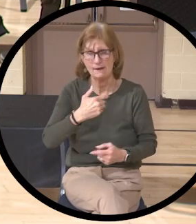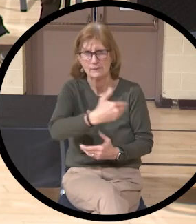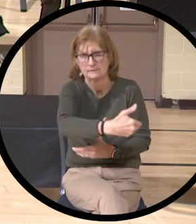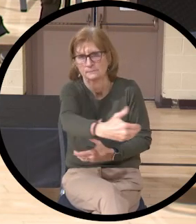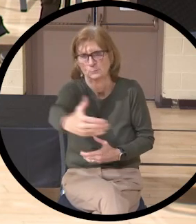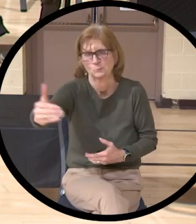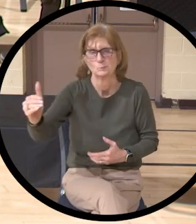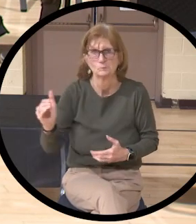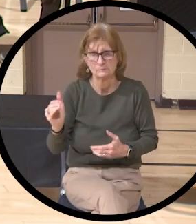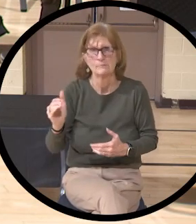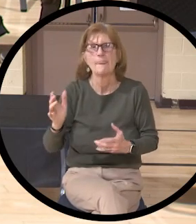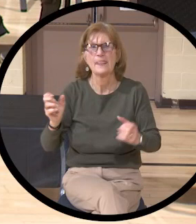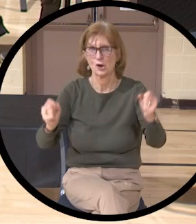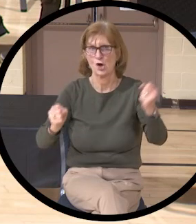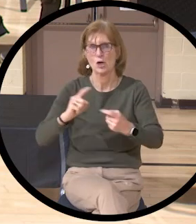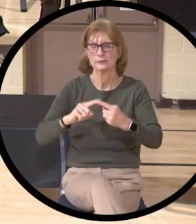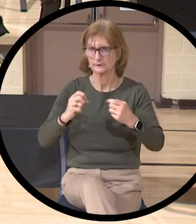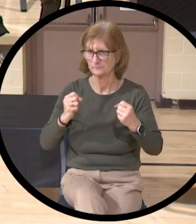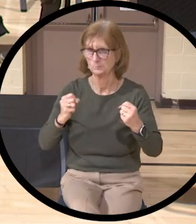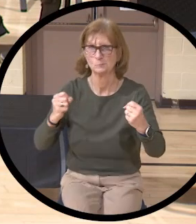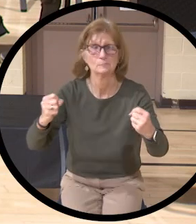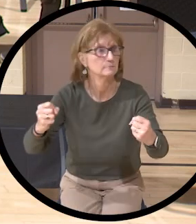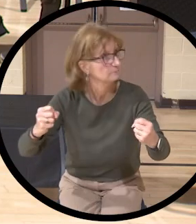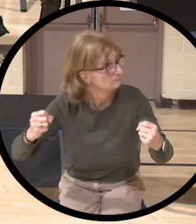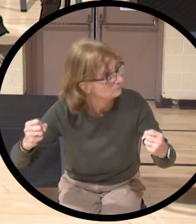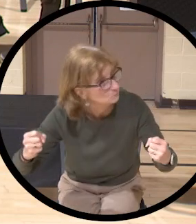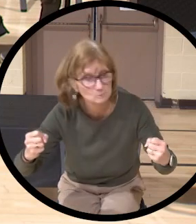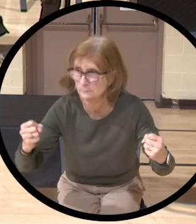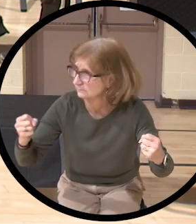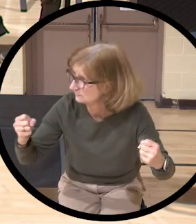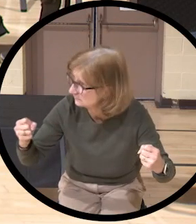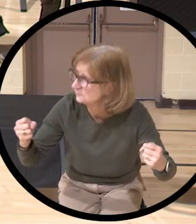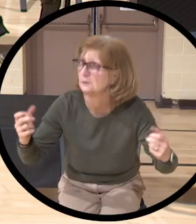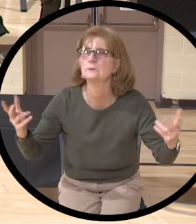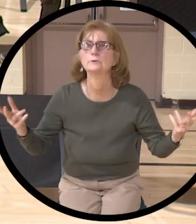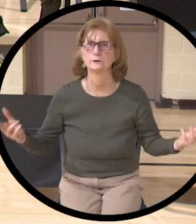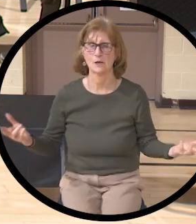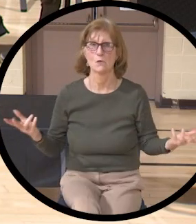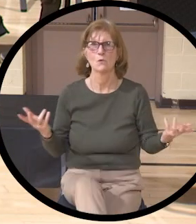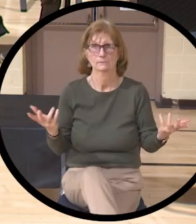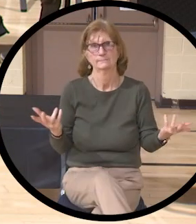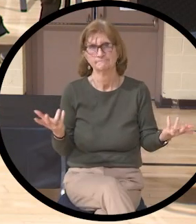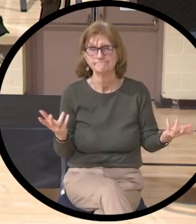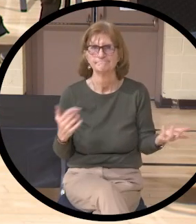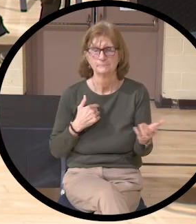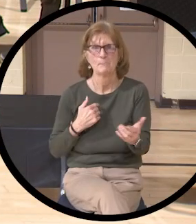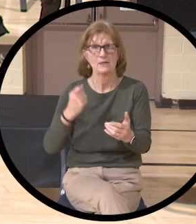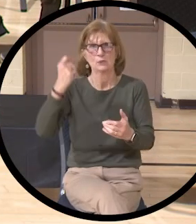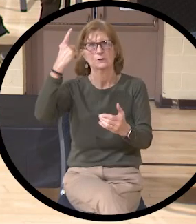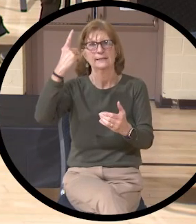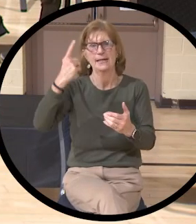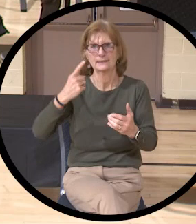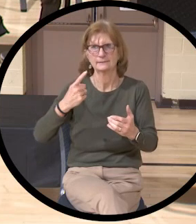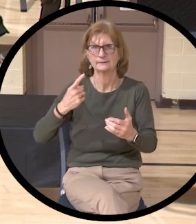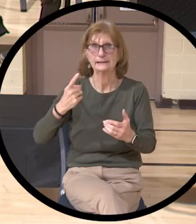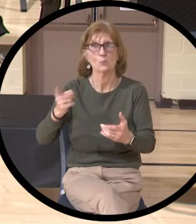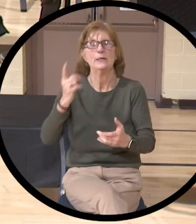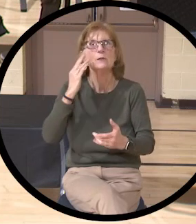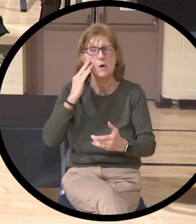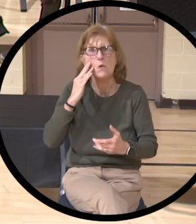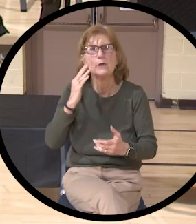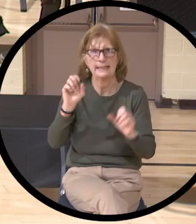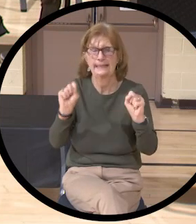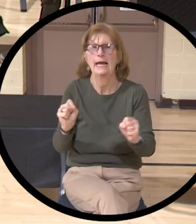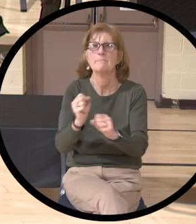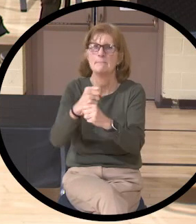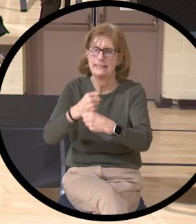little bit more space. So I understand, I think that, we know that this will make it safer.